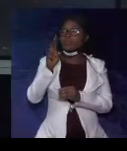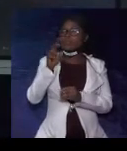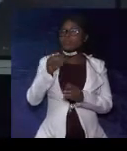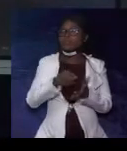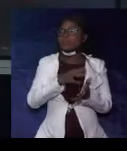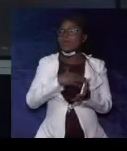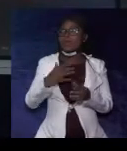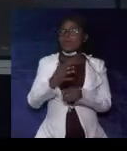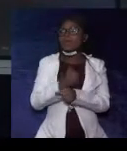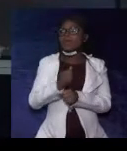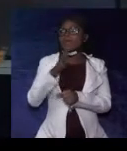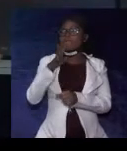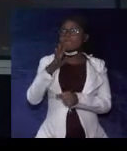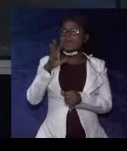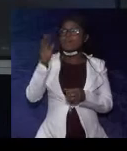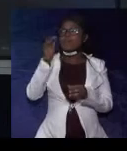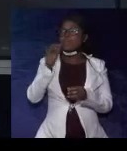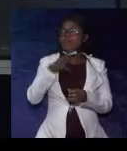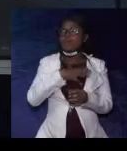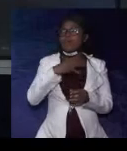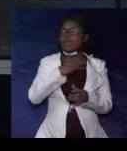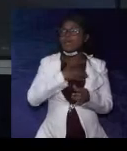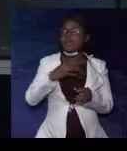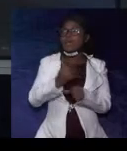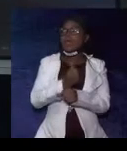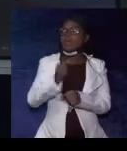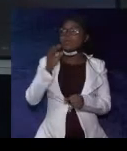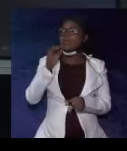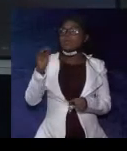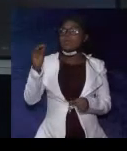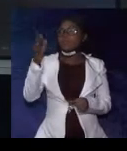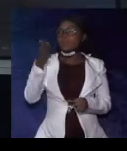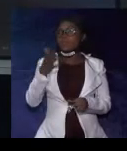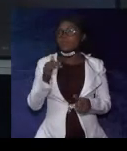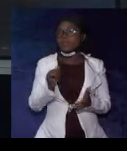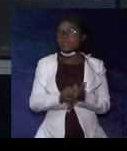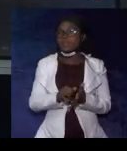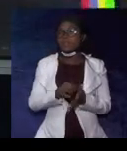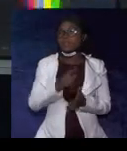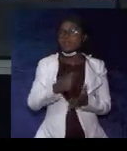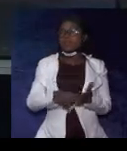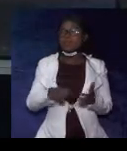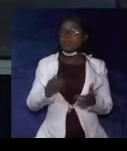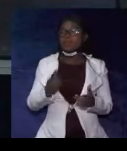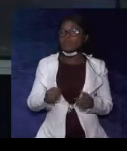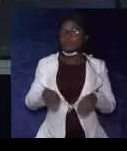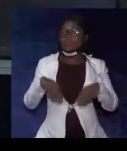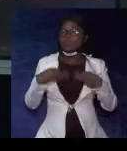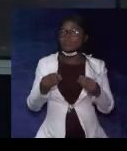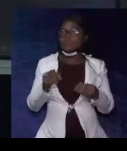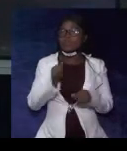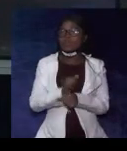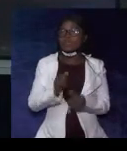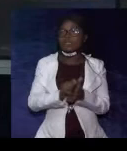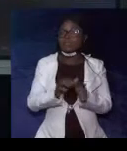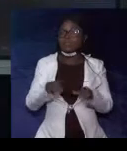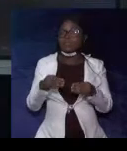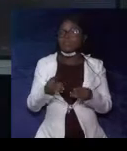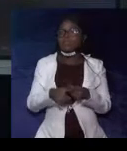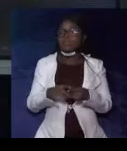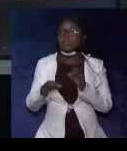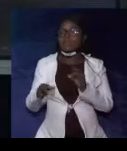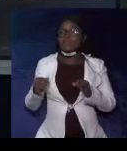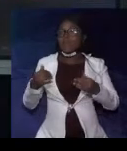zeros, so there are 5 zeros. So basically, it's an addition problem, and that's exactly what we're going to do with the work that is given to us.